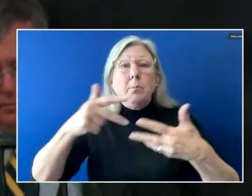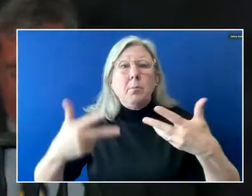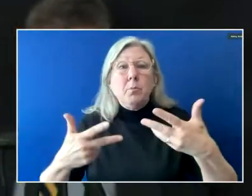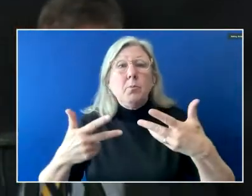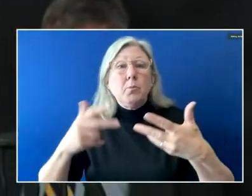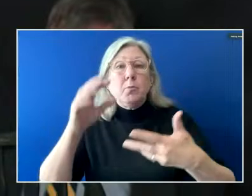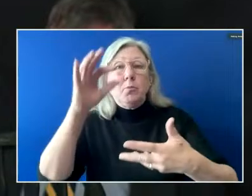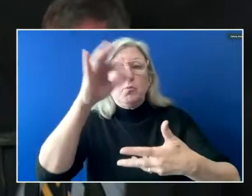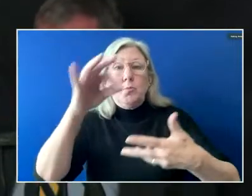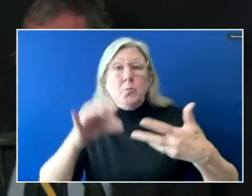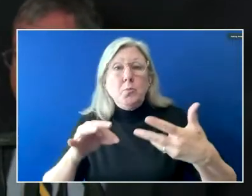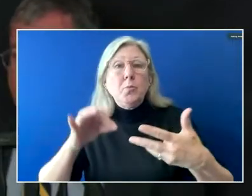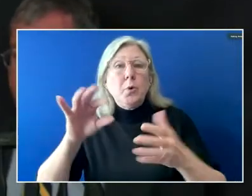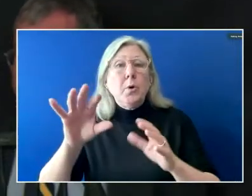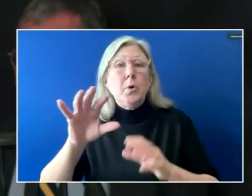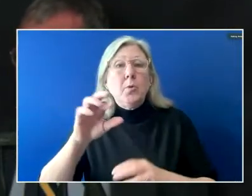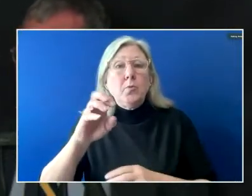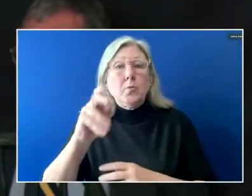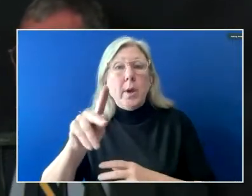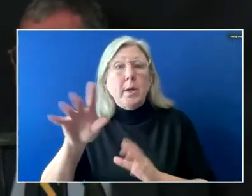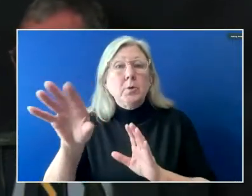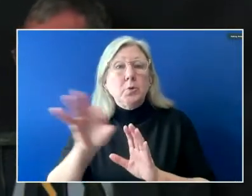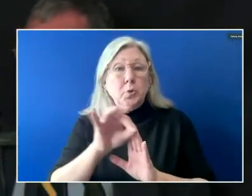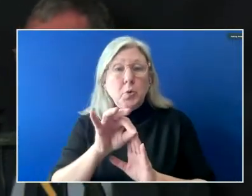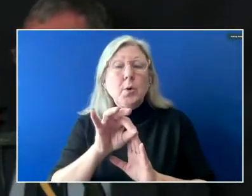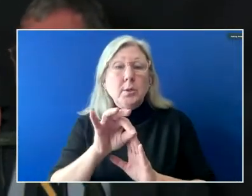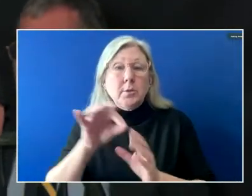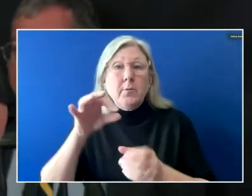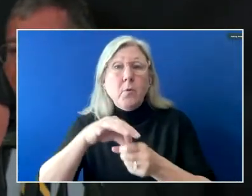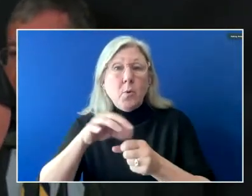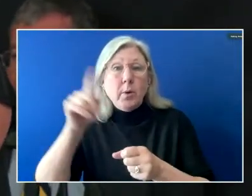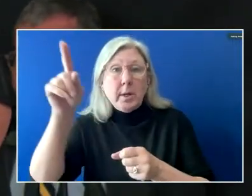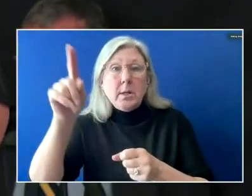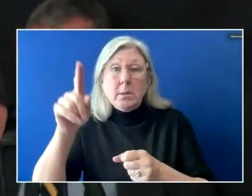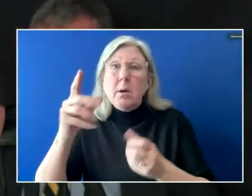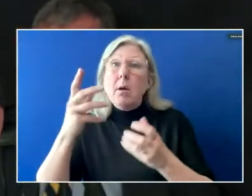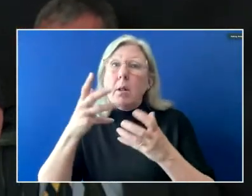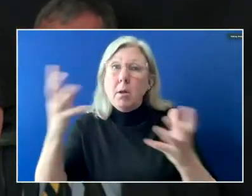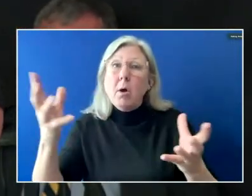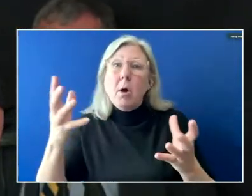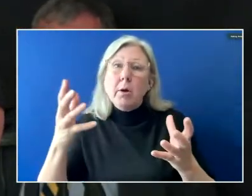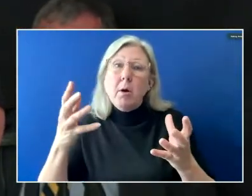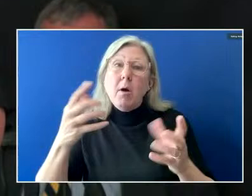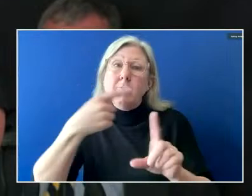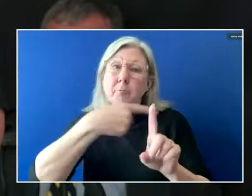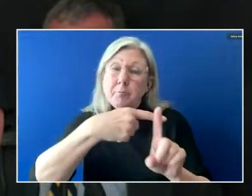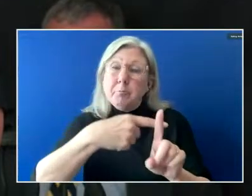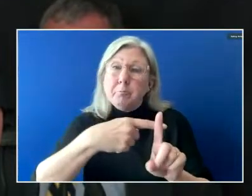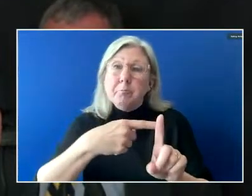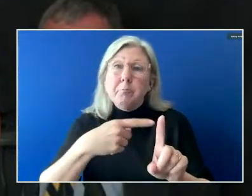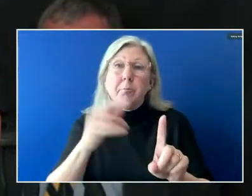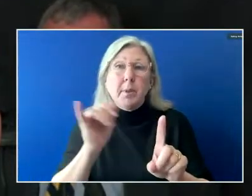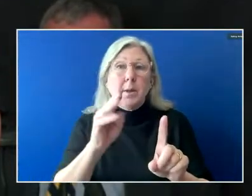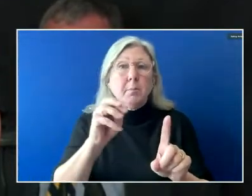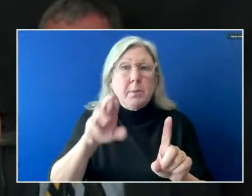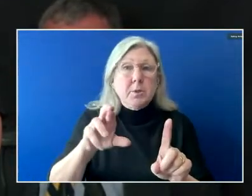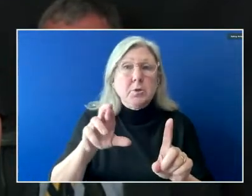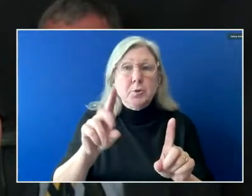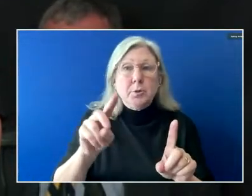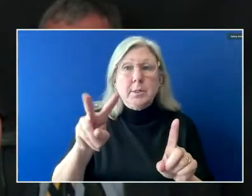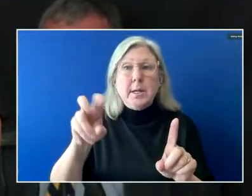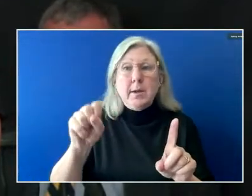to it um it as as Mr Davis talked about it gets rid of um negative